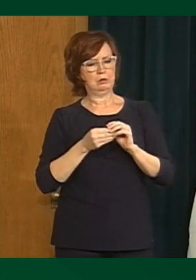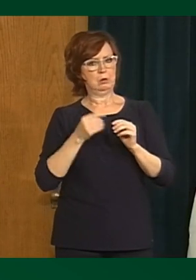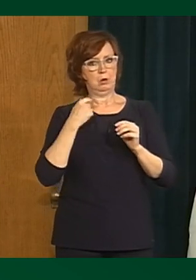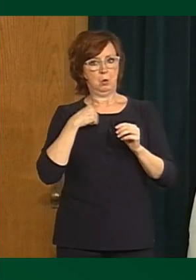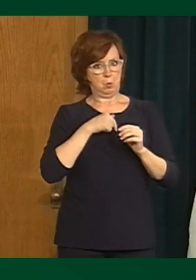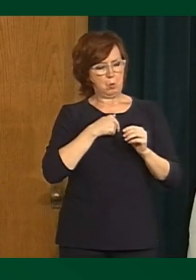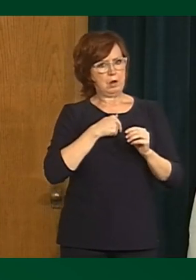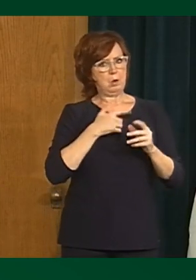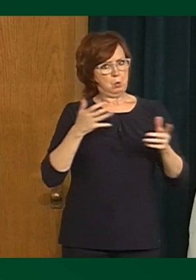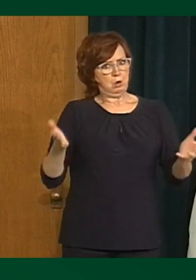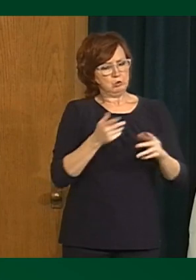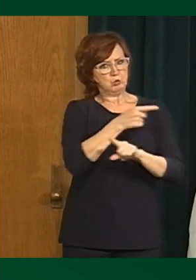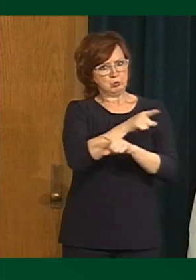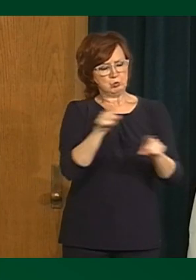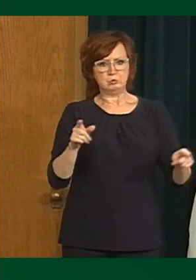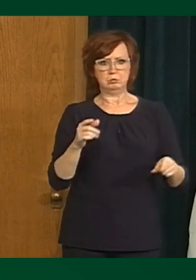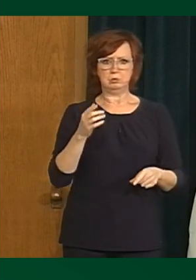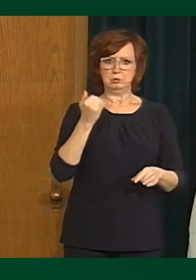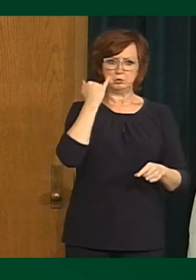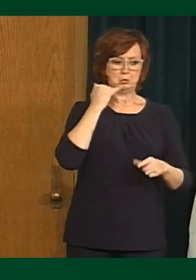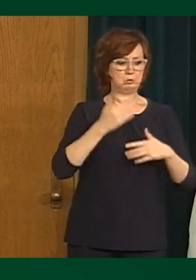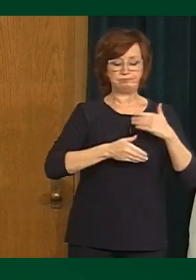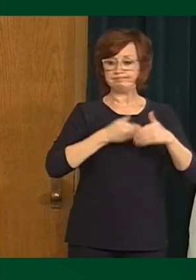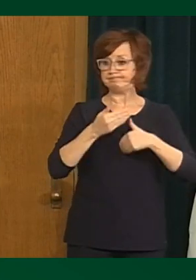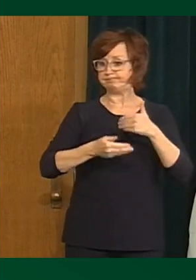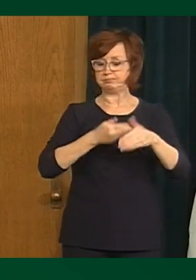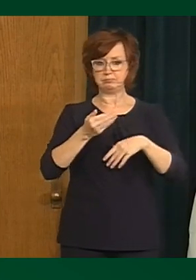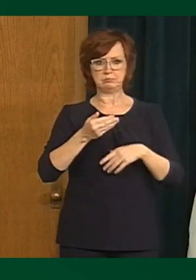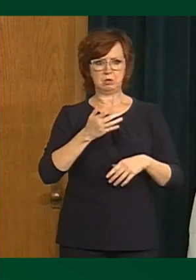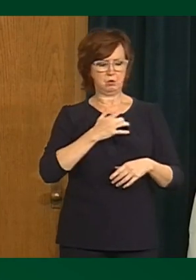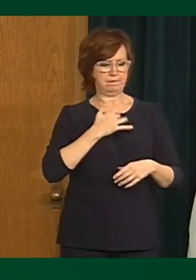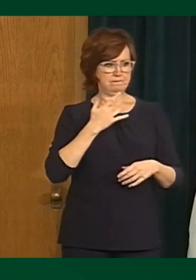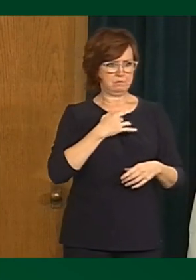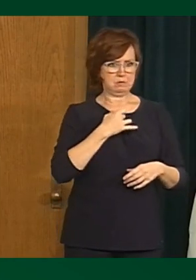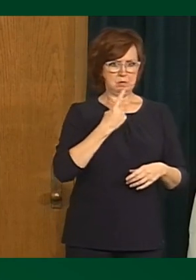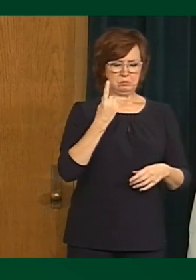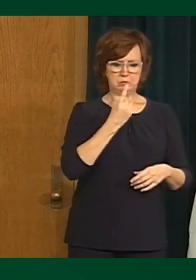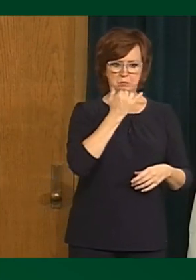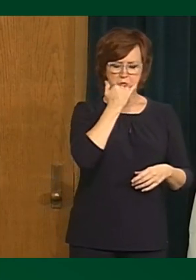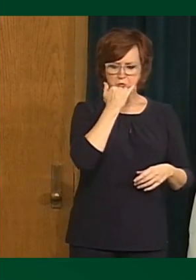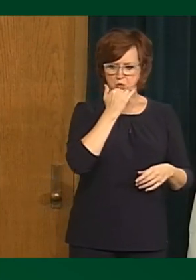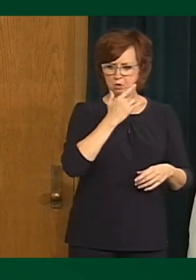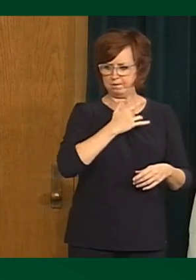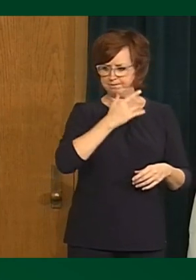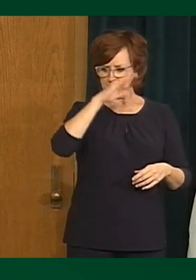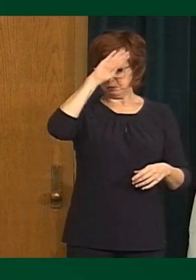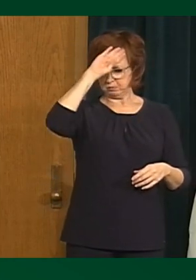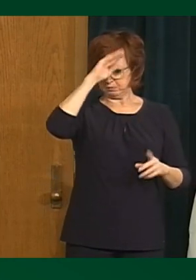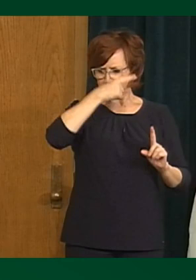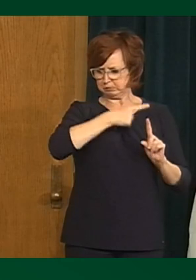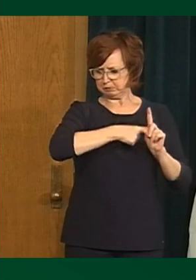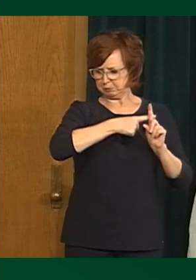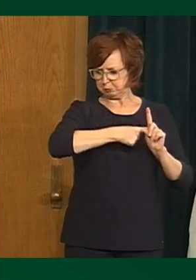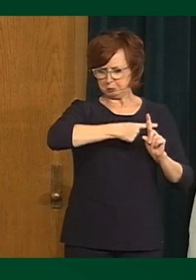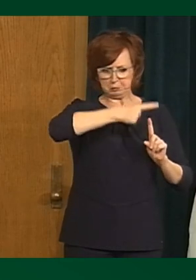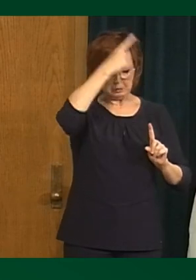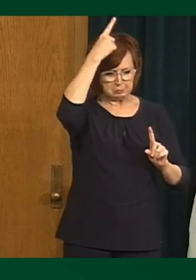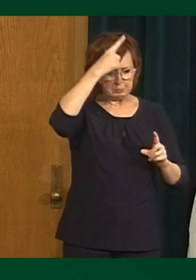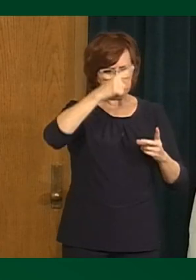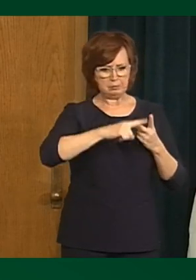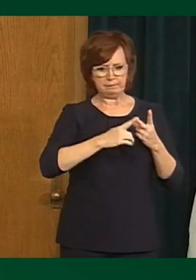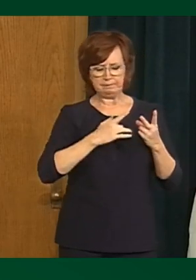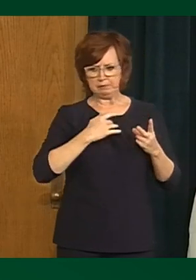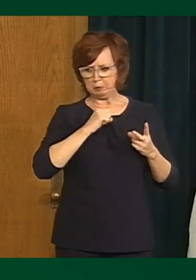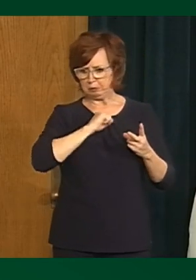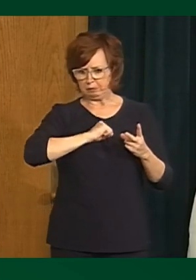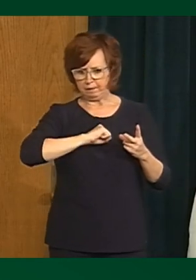if people have concerns as they're out and about and are reopening businesses, the testing capacity is available in Saskatchewan. And